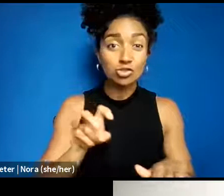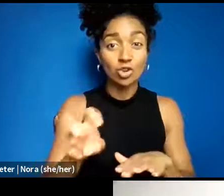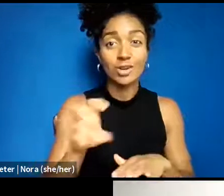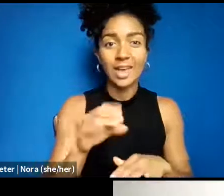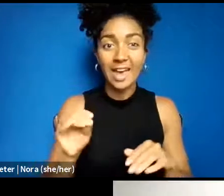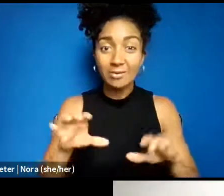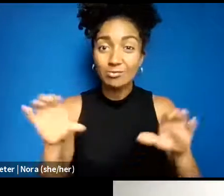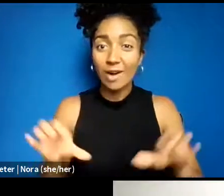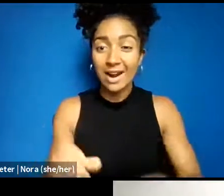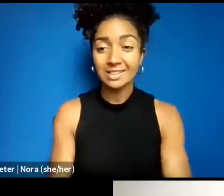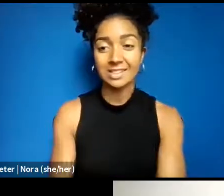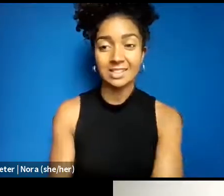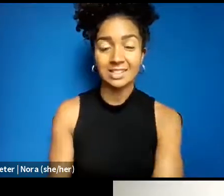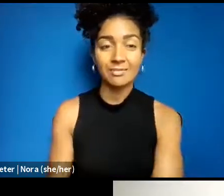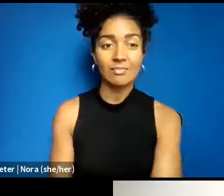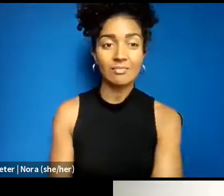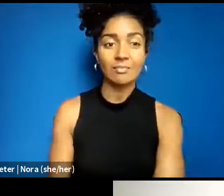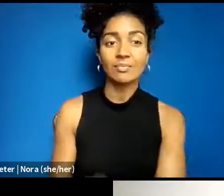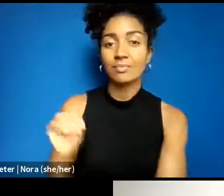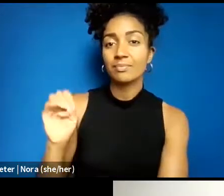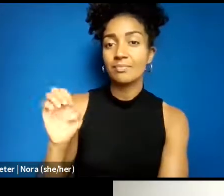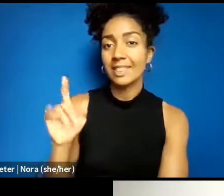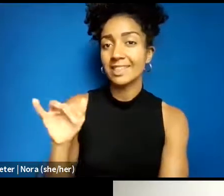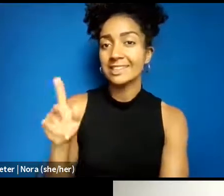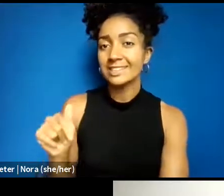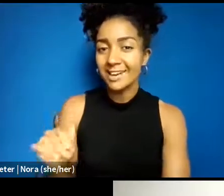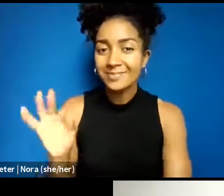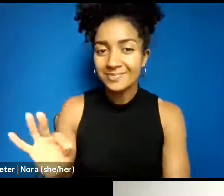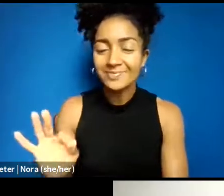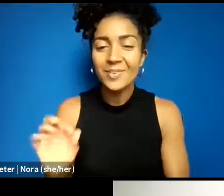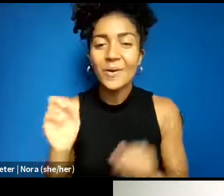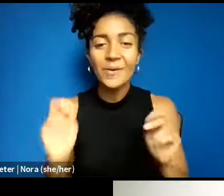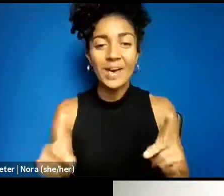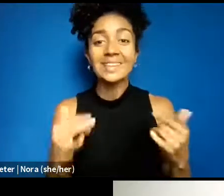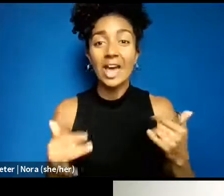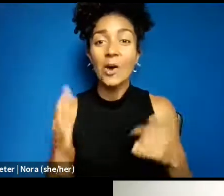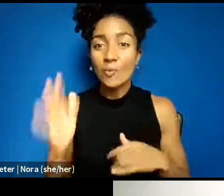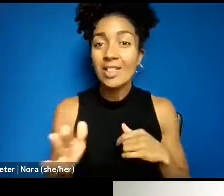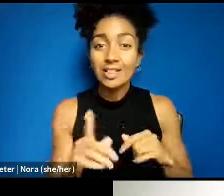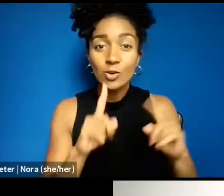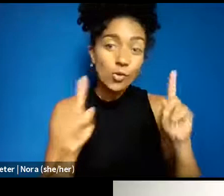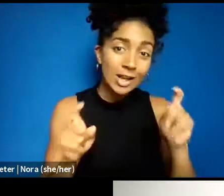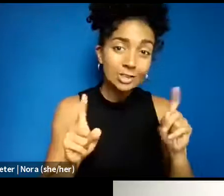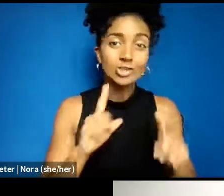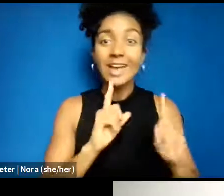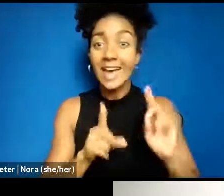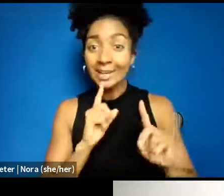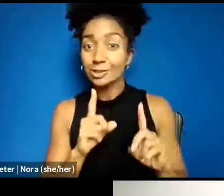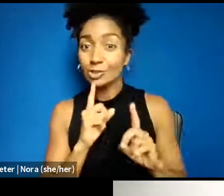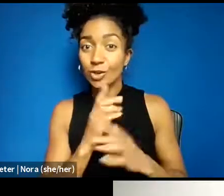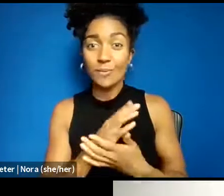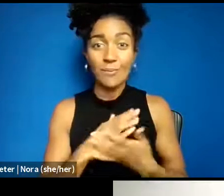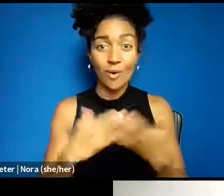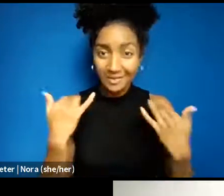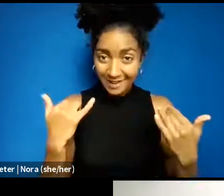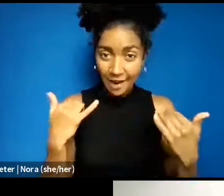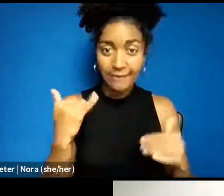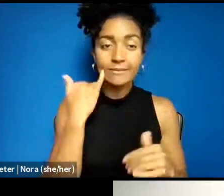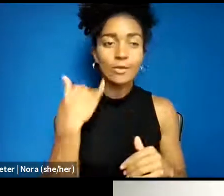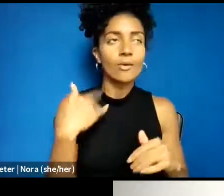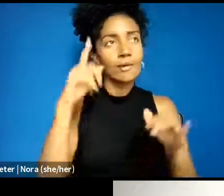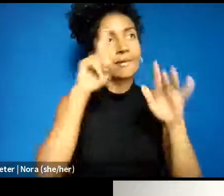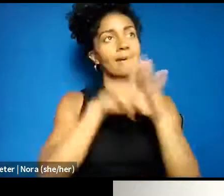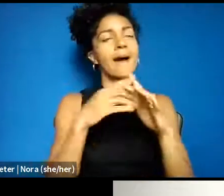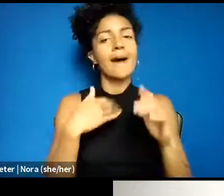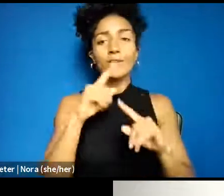Everybody, we're going to switch to Q&A in a little bit. So if you have questions, please, for Sonja or I,